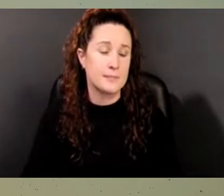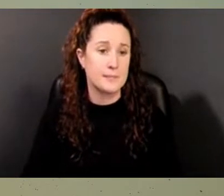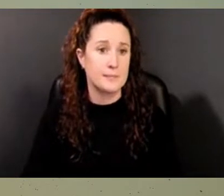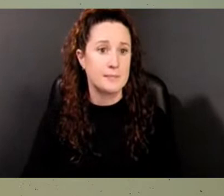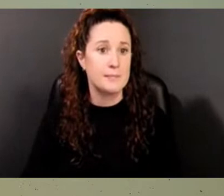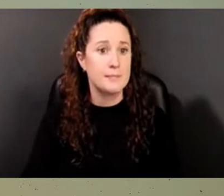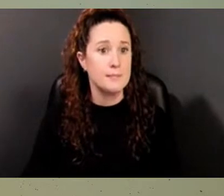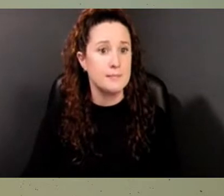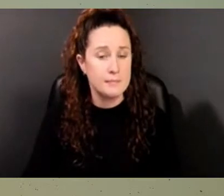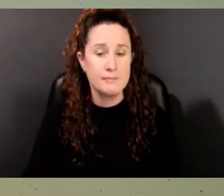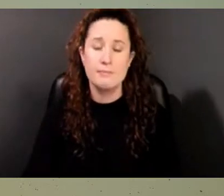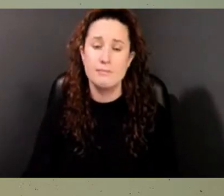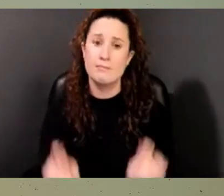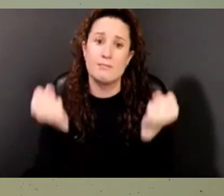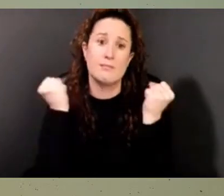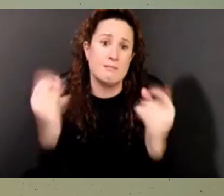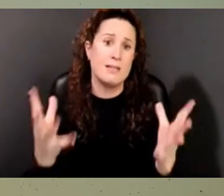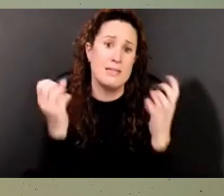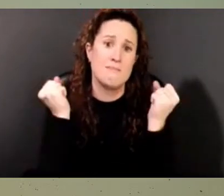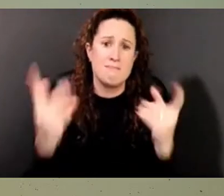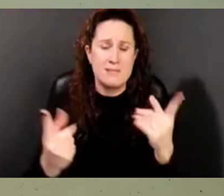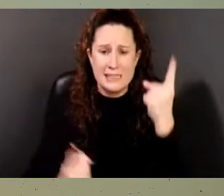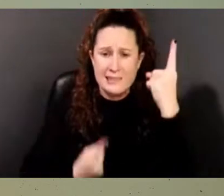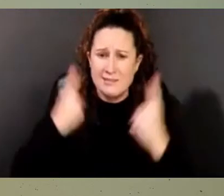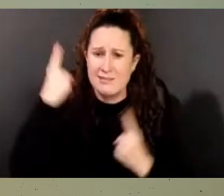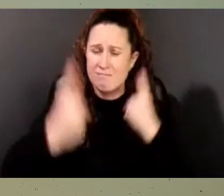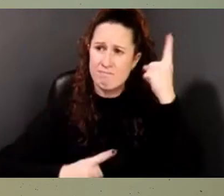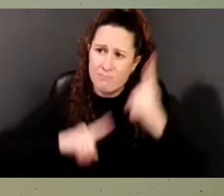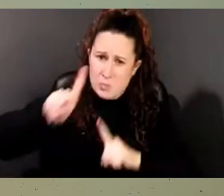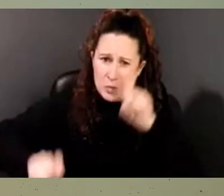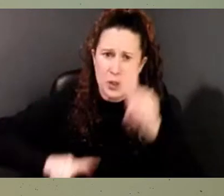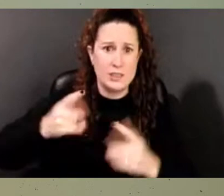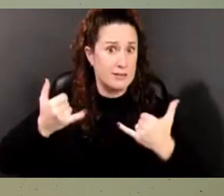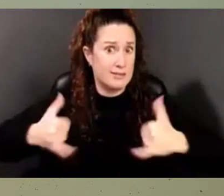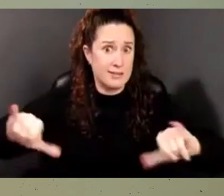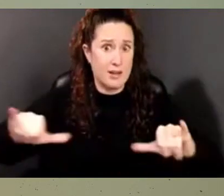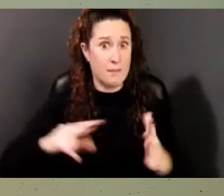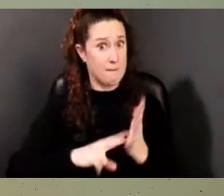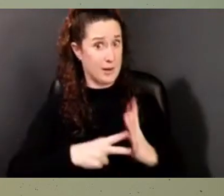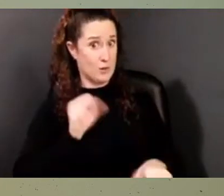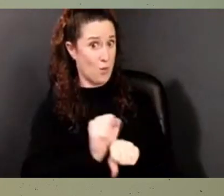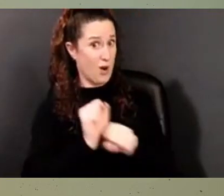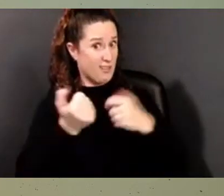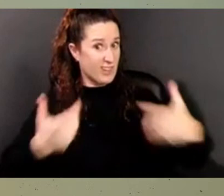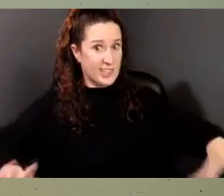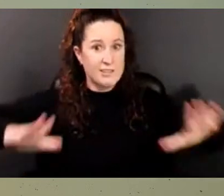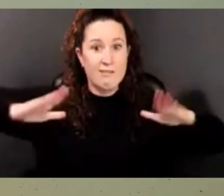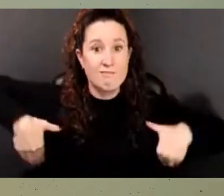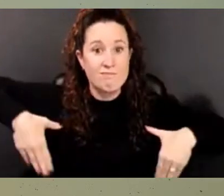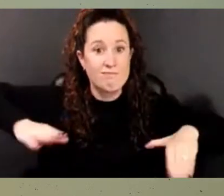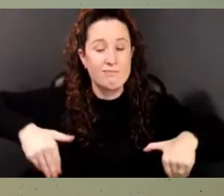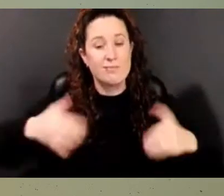There are many questions surrounding the burial ground. Our work is not done. Decisions will have to be made, and we